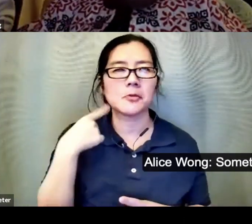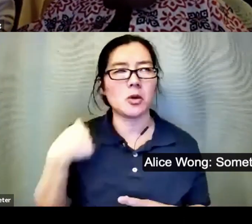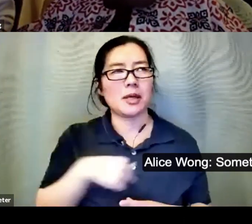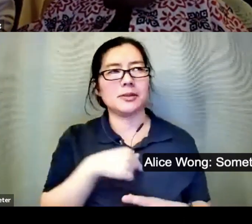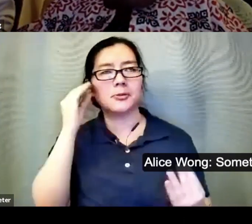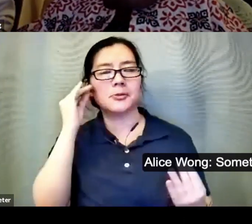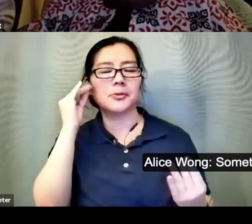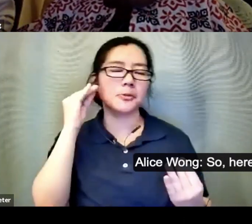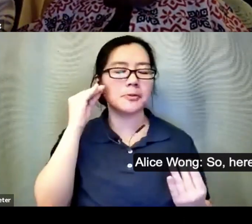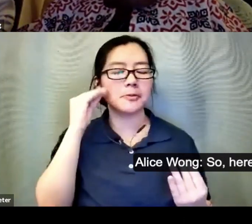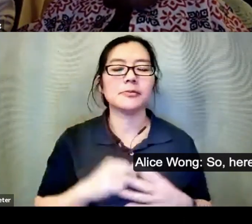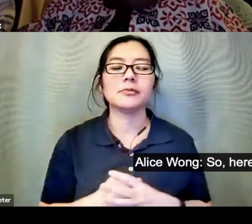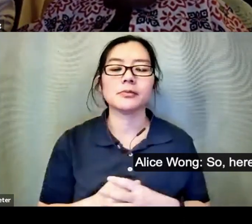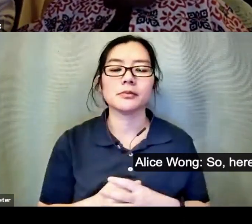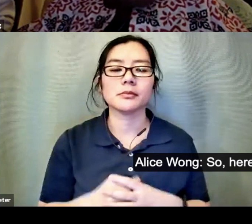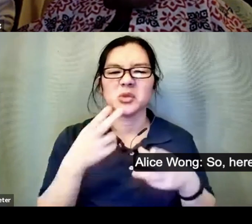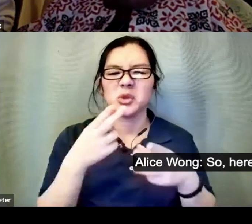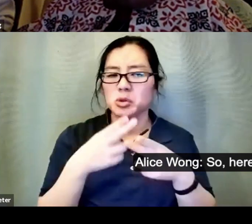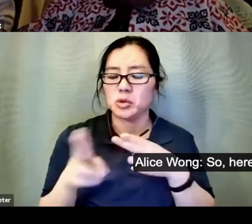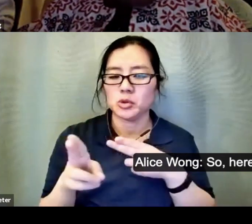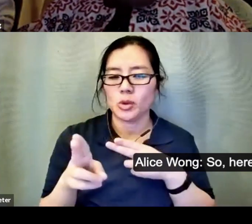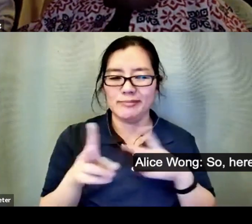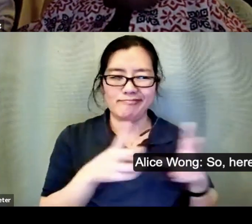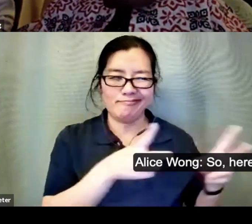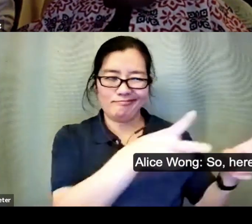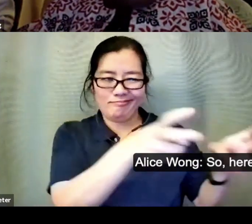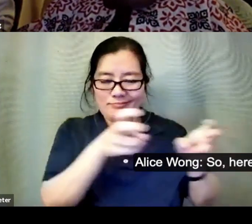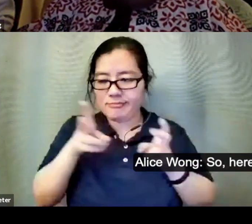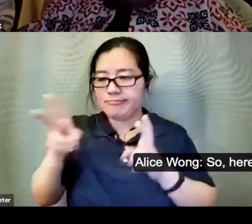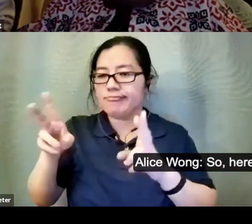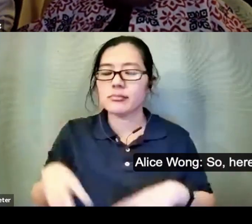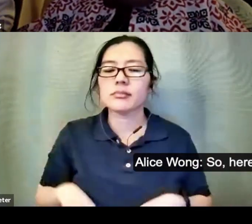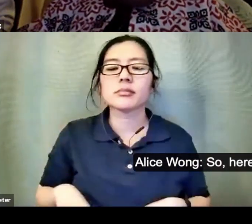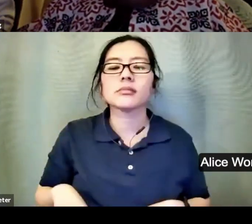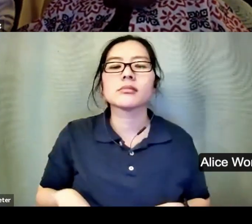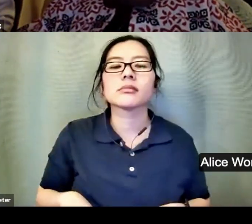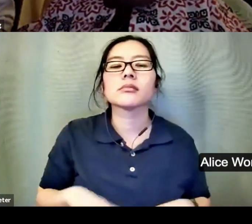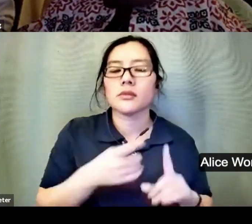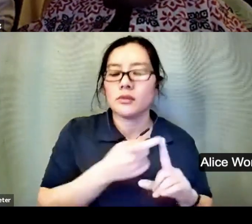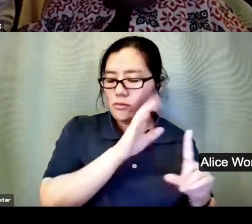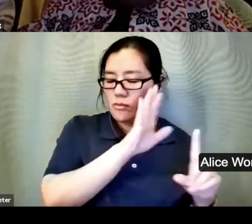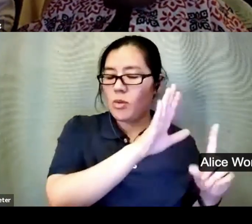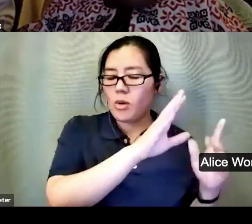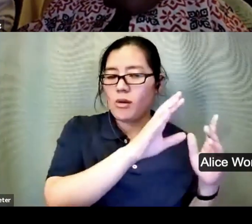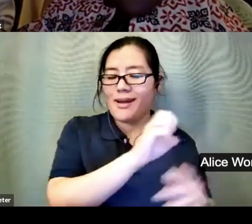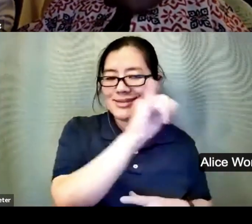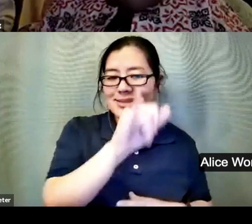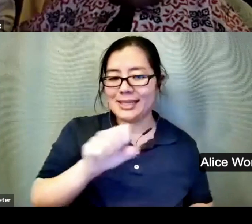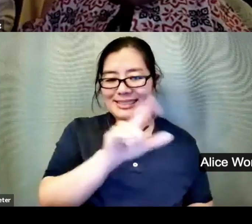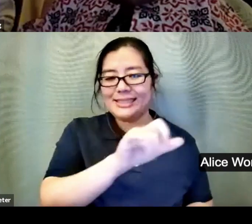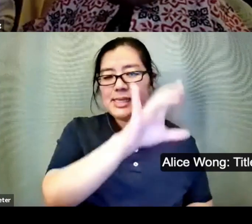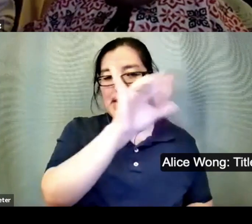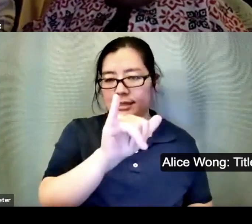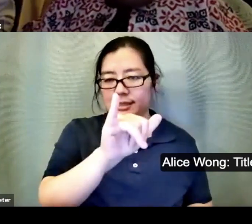a short excerpt. It is from the essay by Stacy